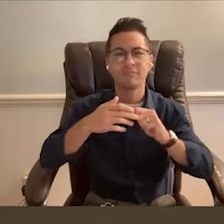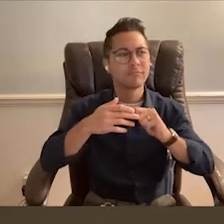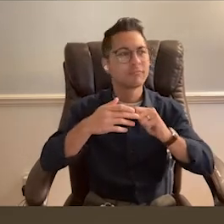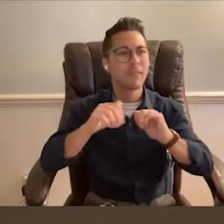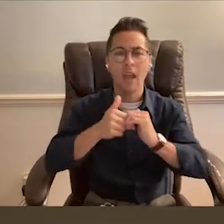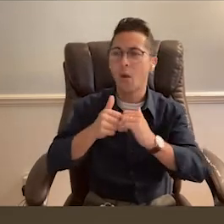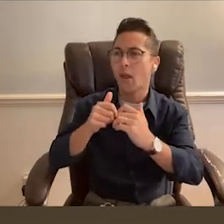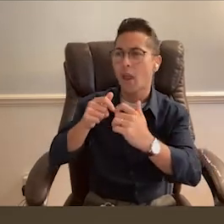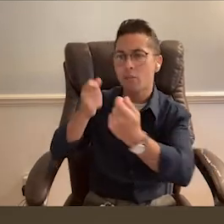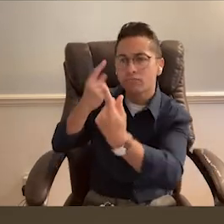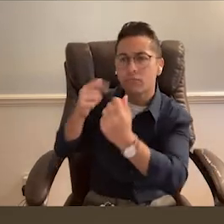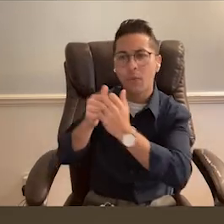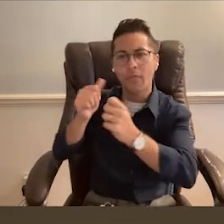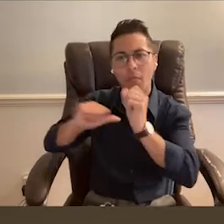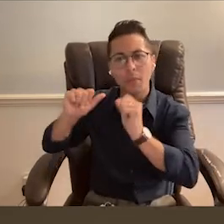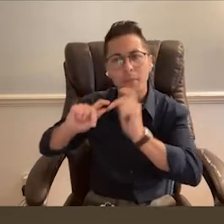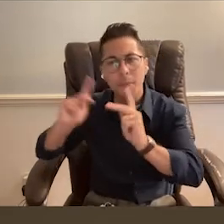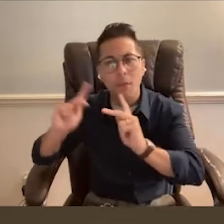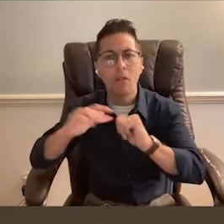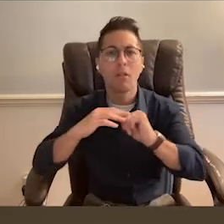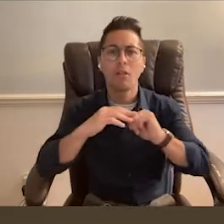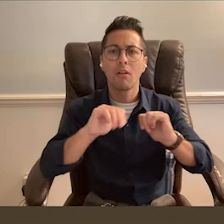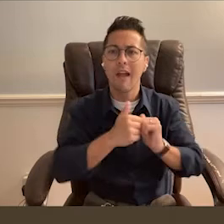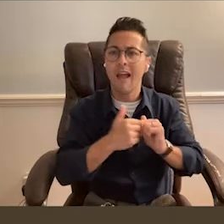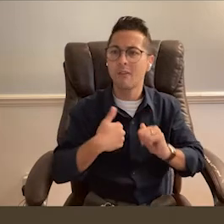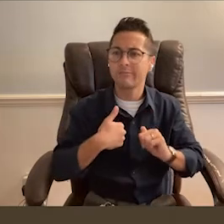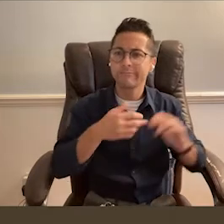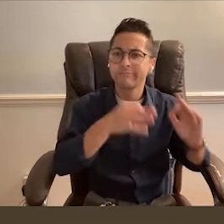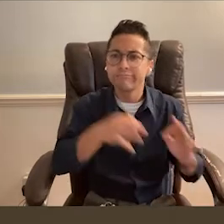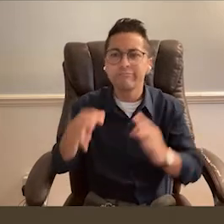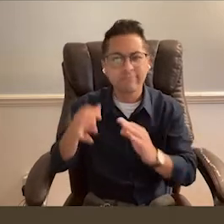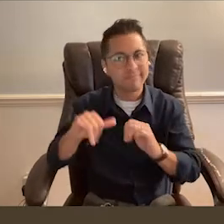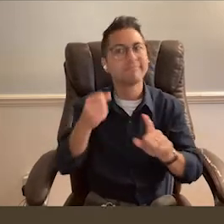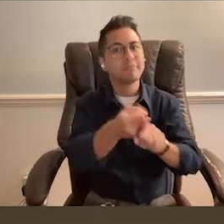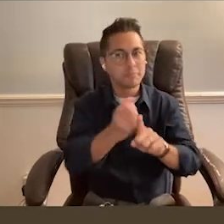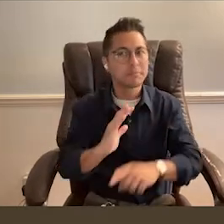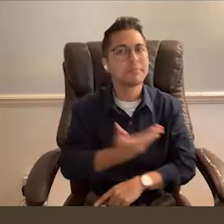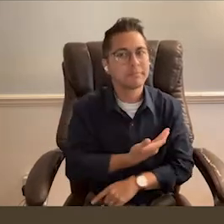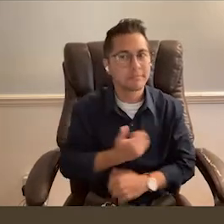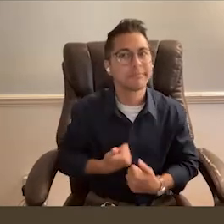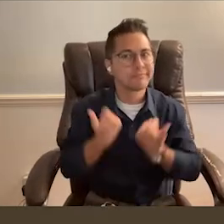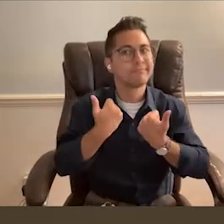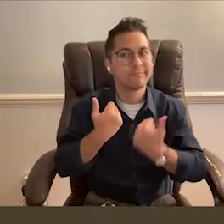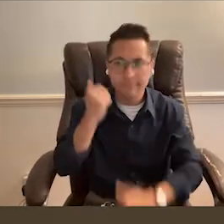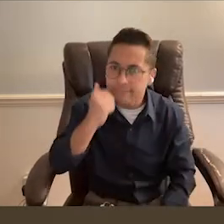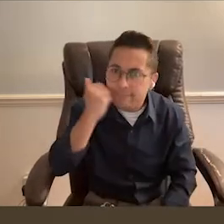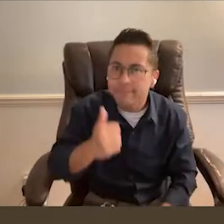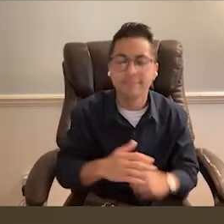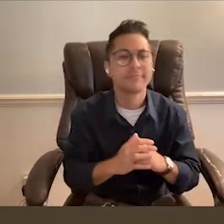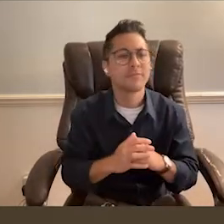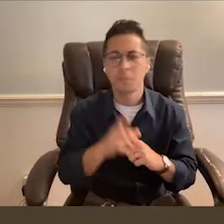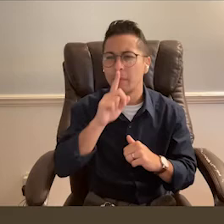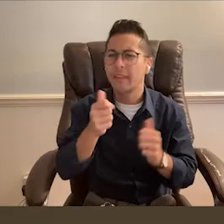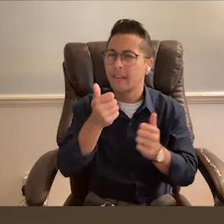So, how we handle stress and relate to others and how we make choices can really impact